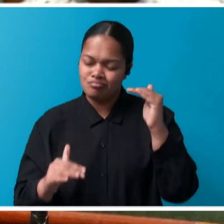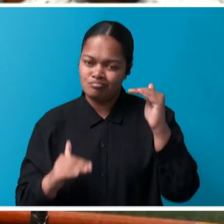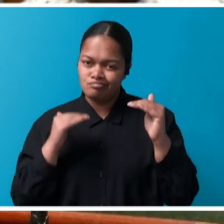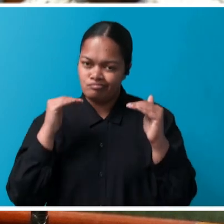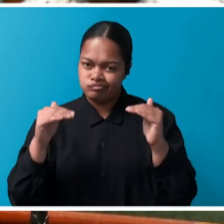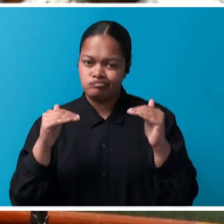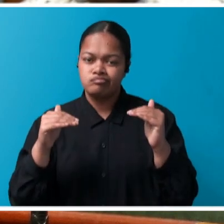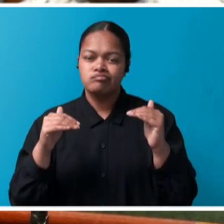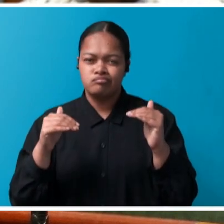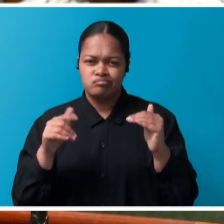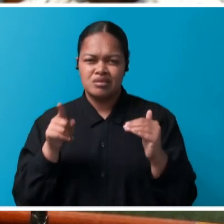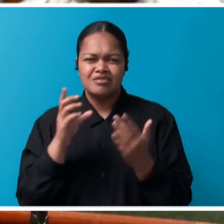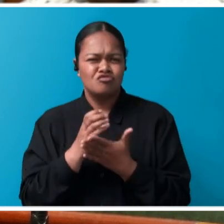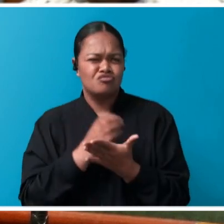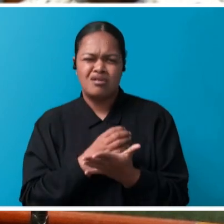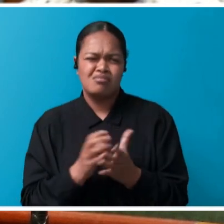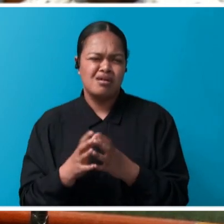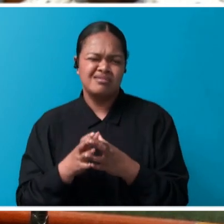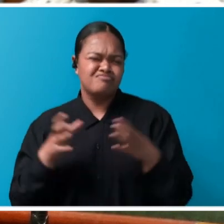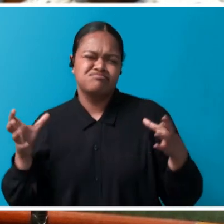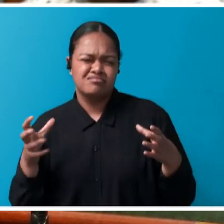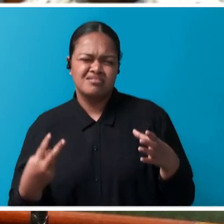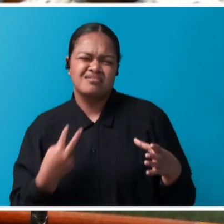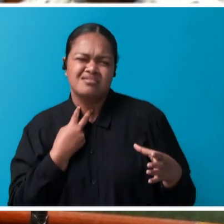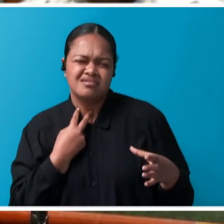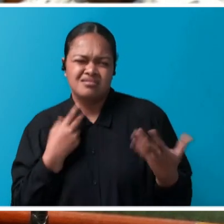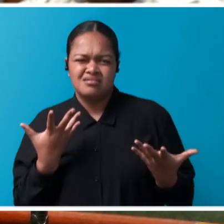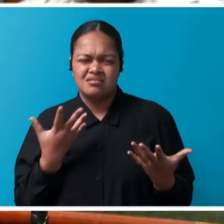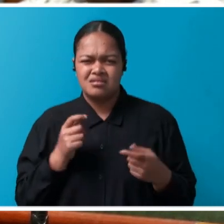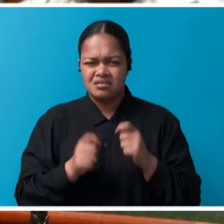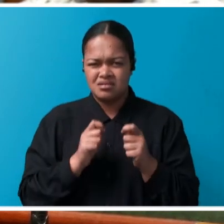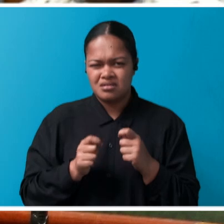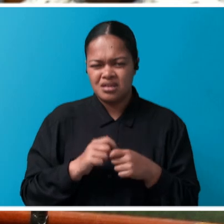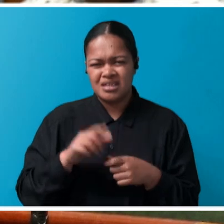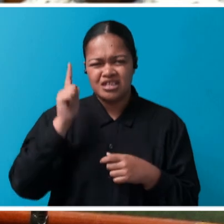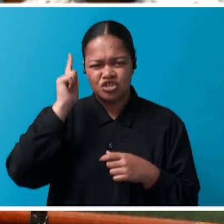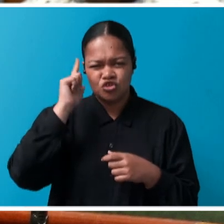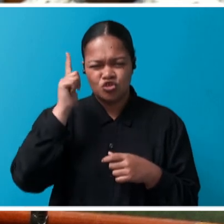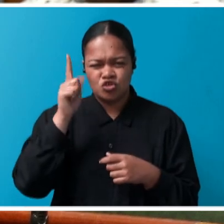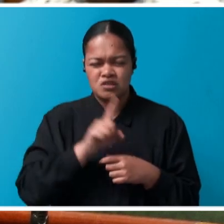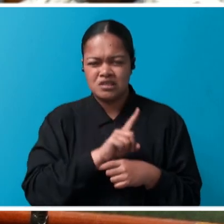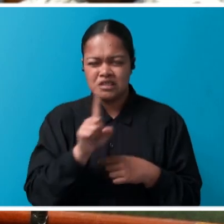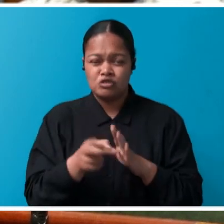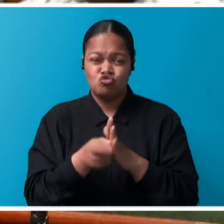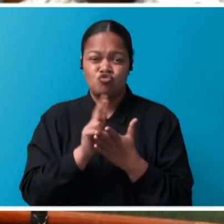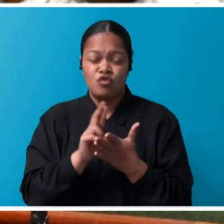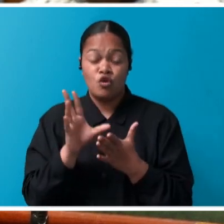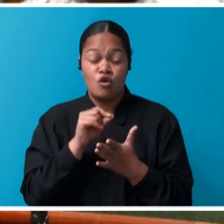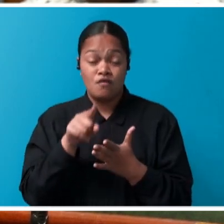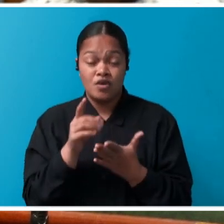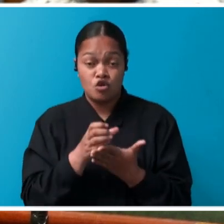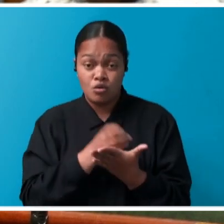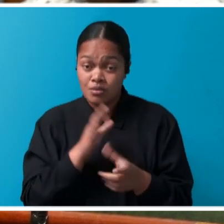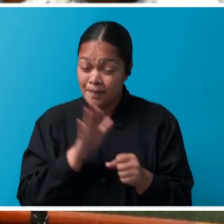is overcrowded, too difficult, examination and teacher-centered. The review of the curriculum will ensure